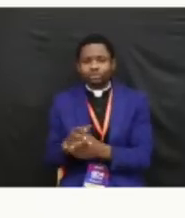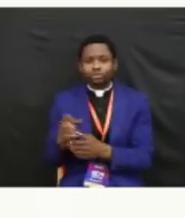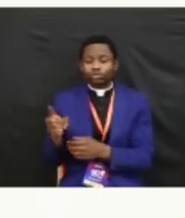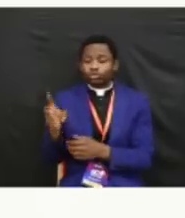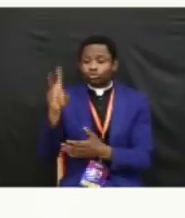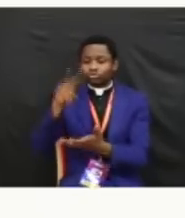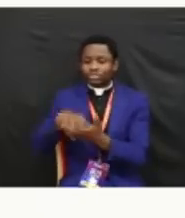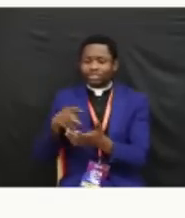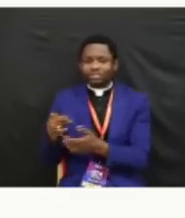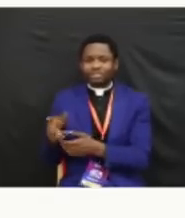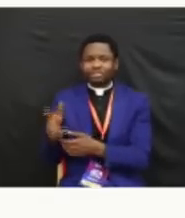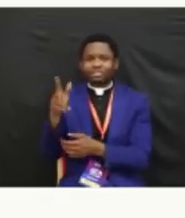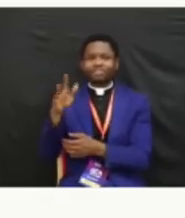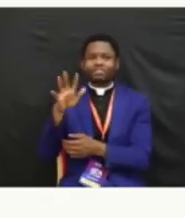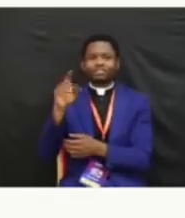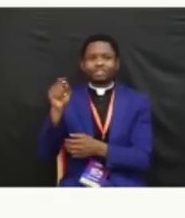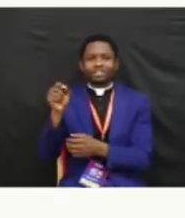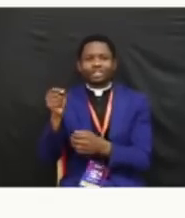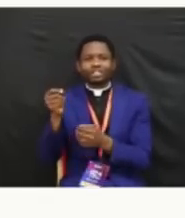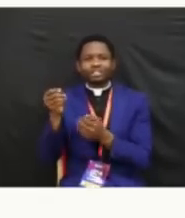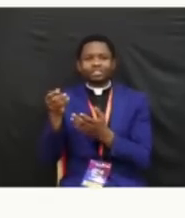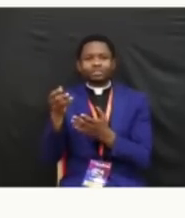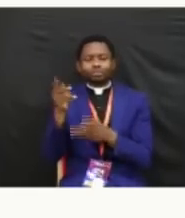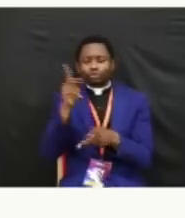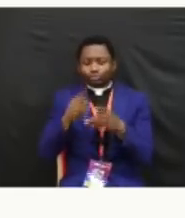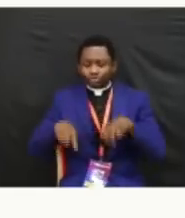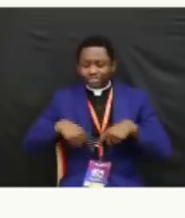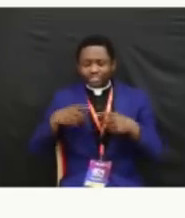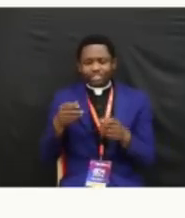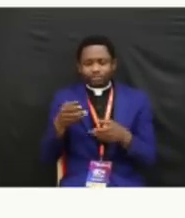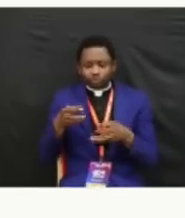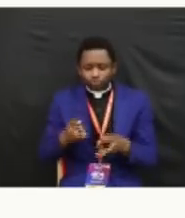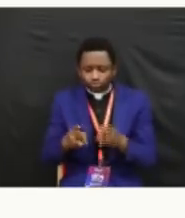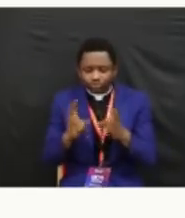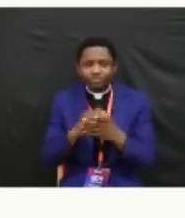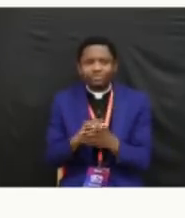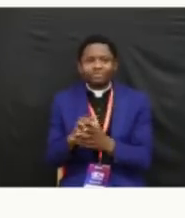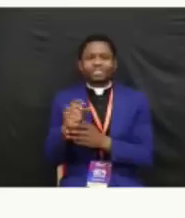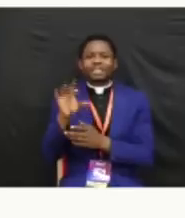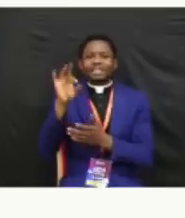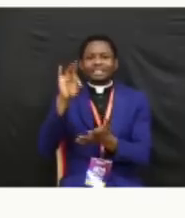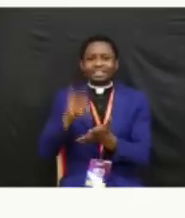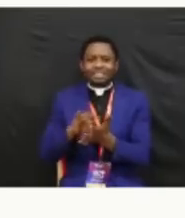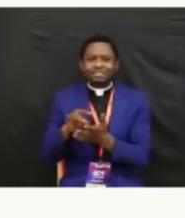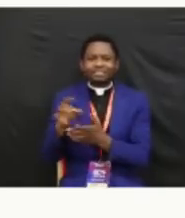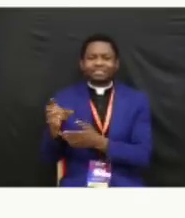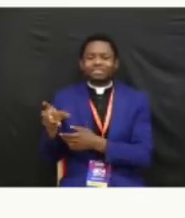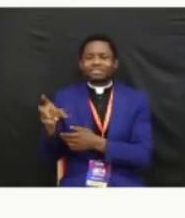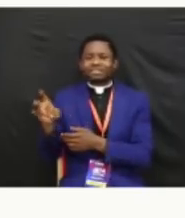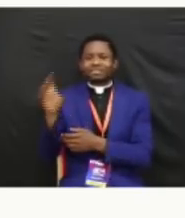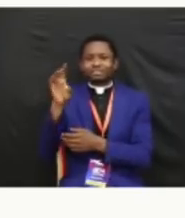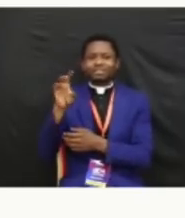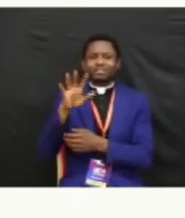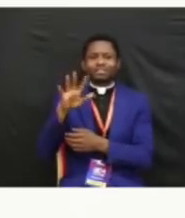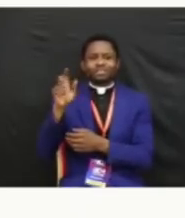street dwellers, 8,763 drug addicts, 13,685